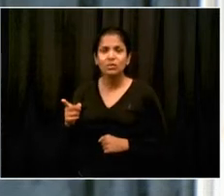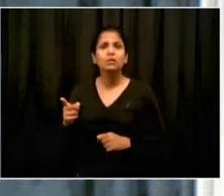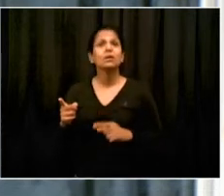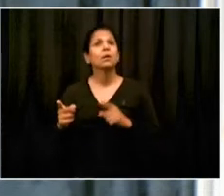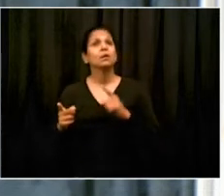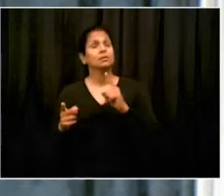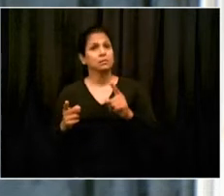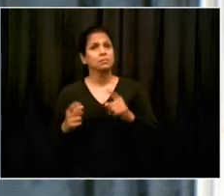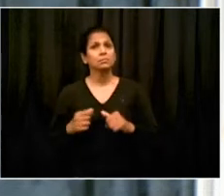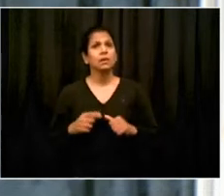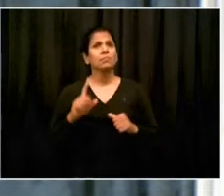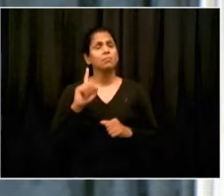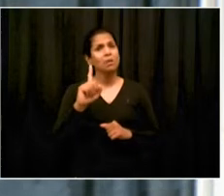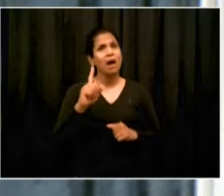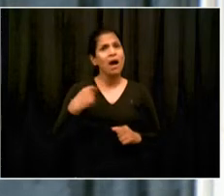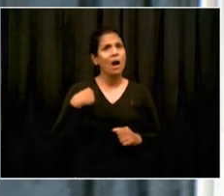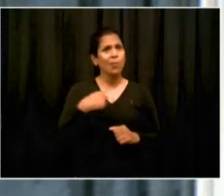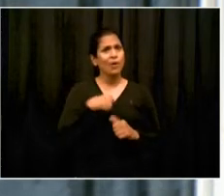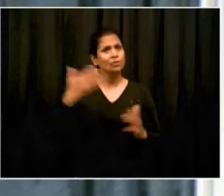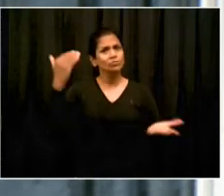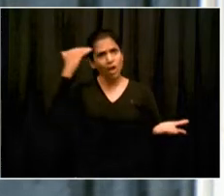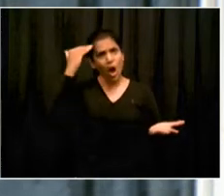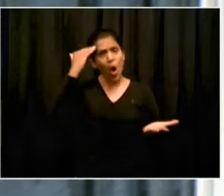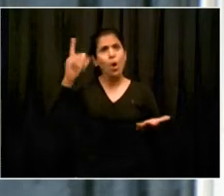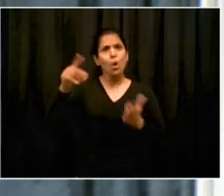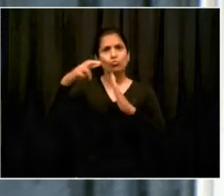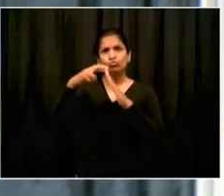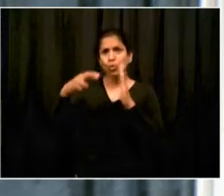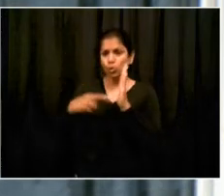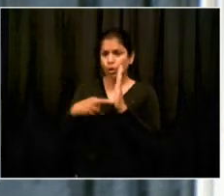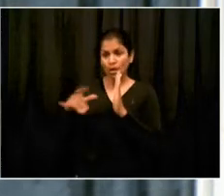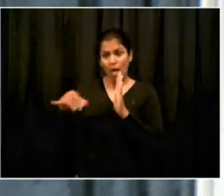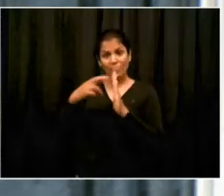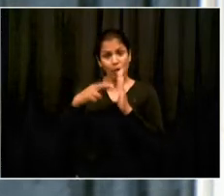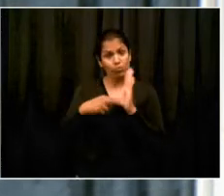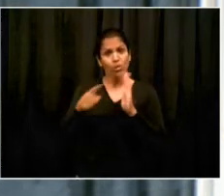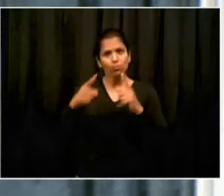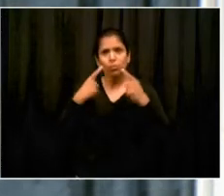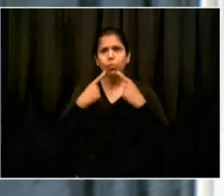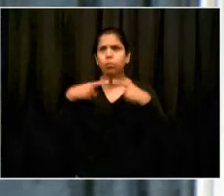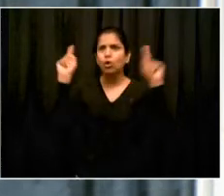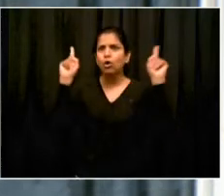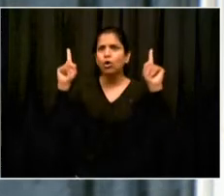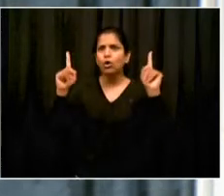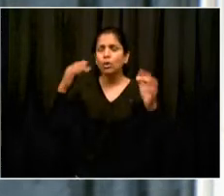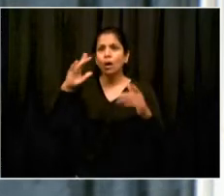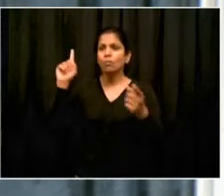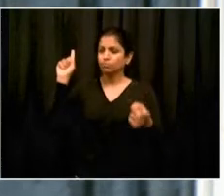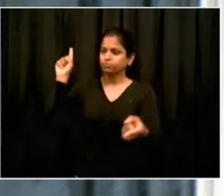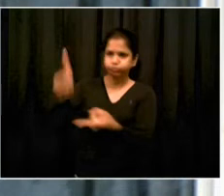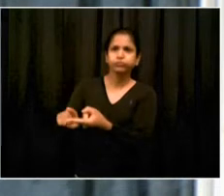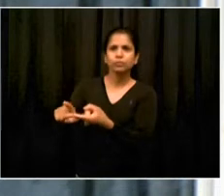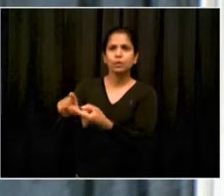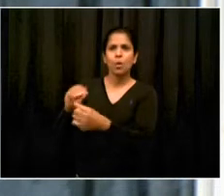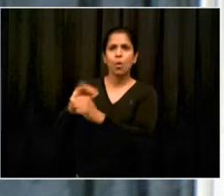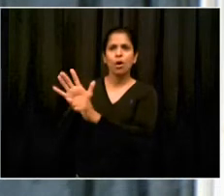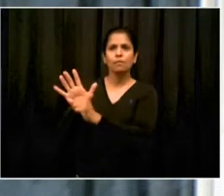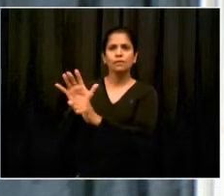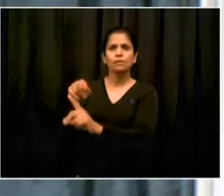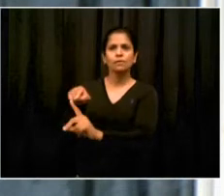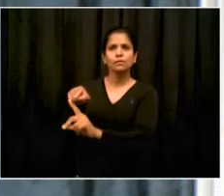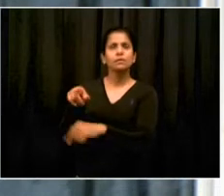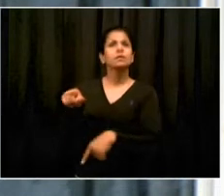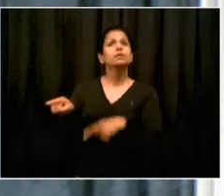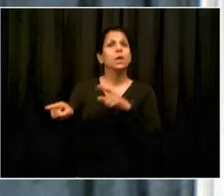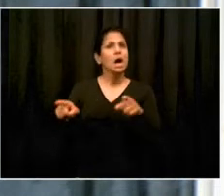actions that work from a public health perspective, and the ones are what we have talked about, making sure that we expand